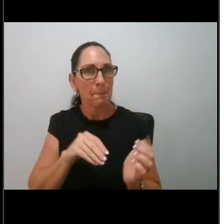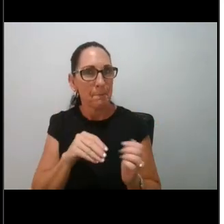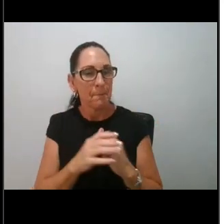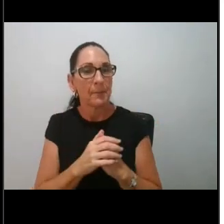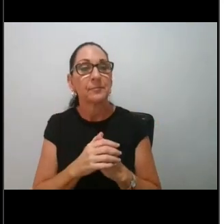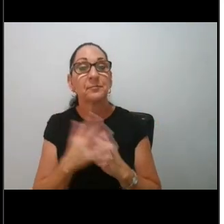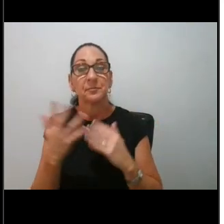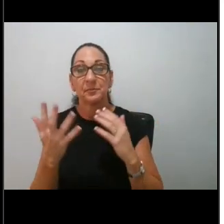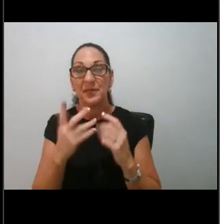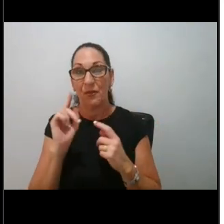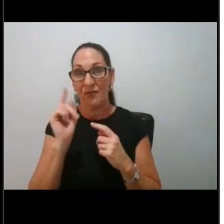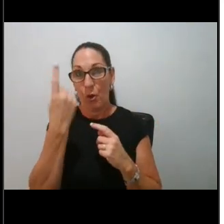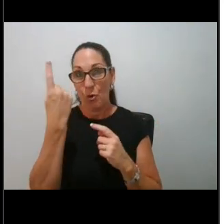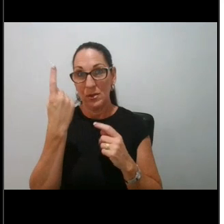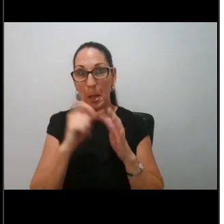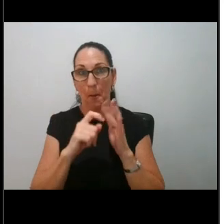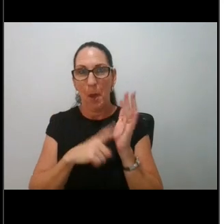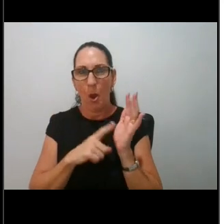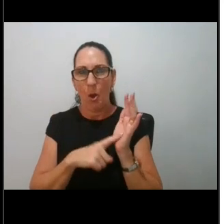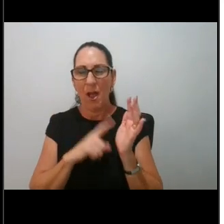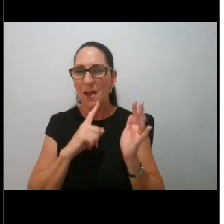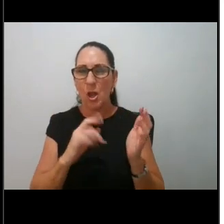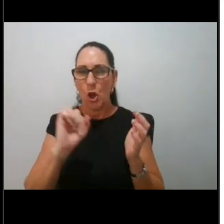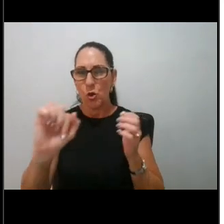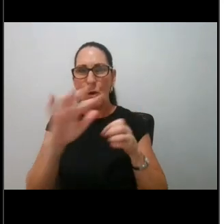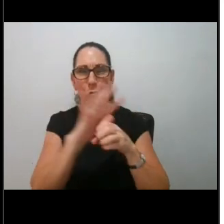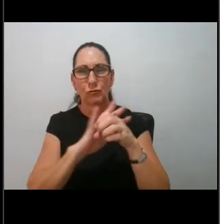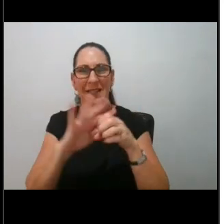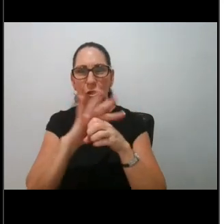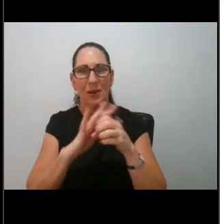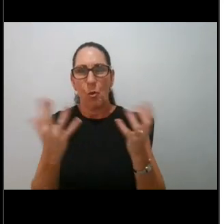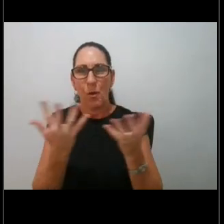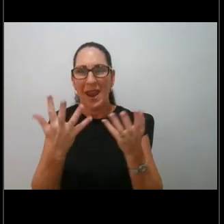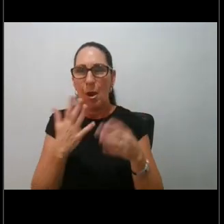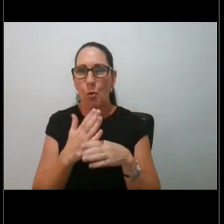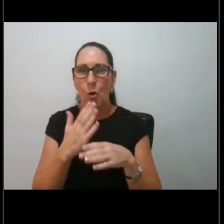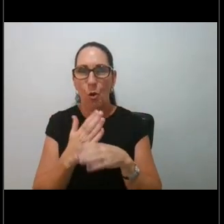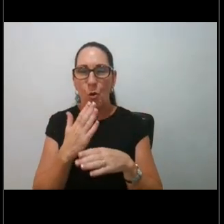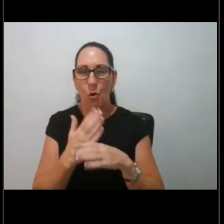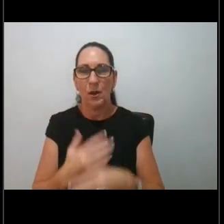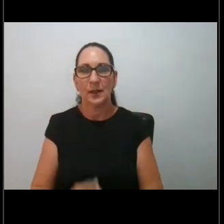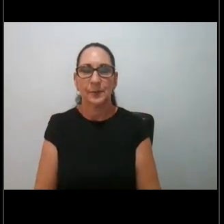poll is, what region do you work in? And I'll just launch that for you now.